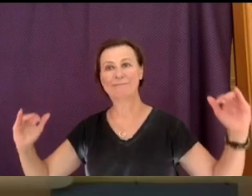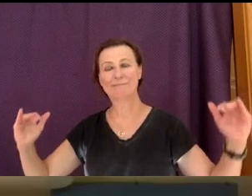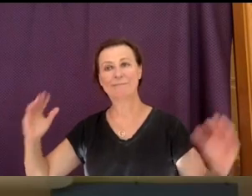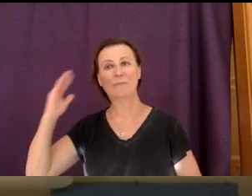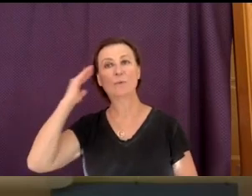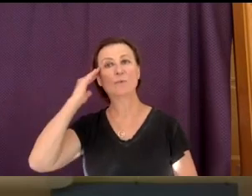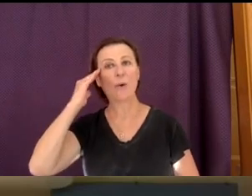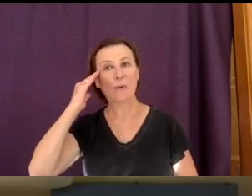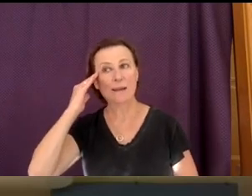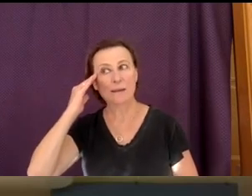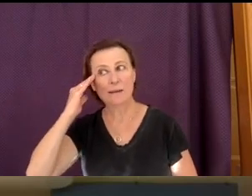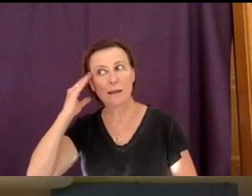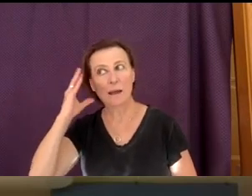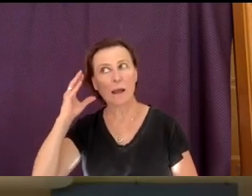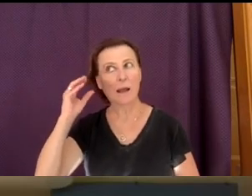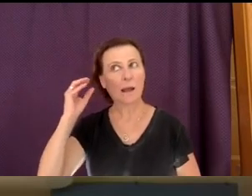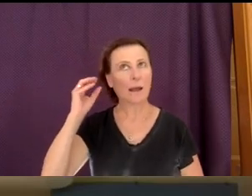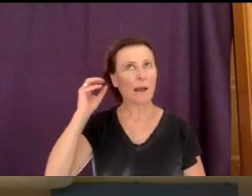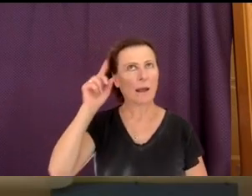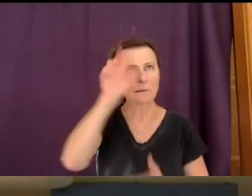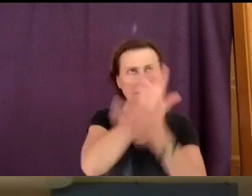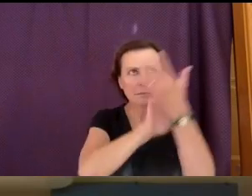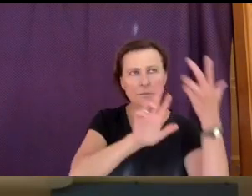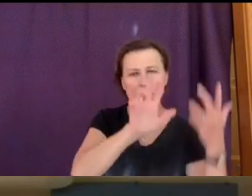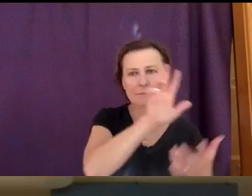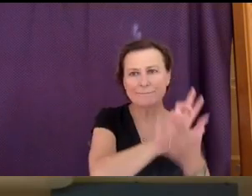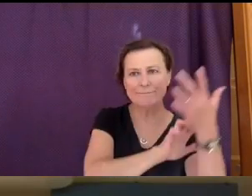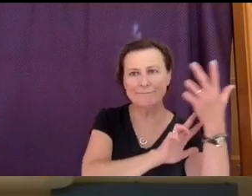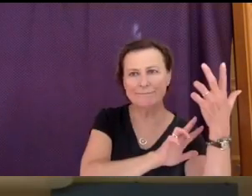knowing and deluded,